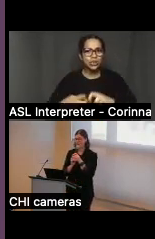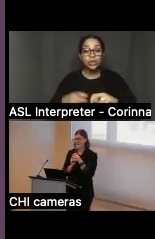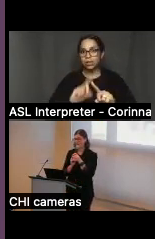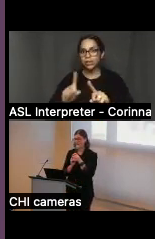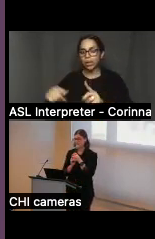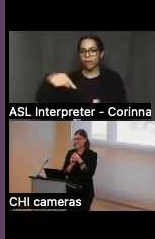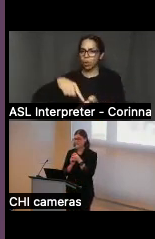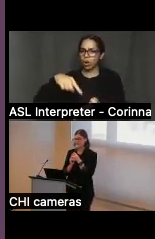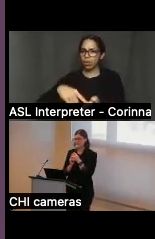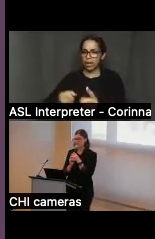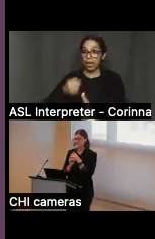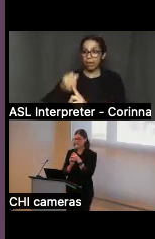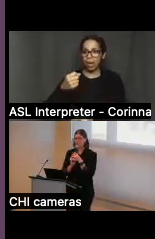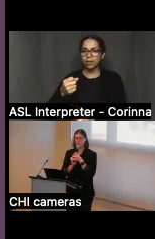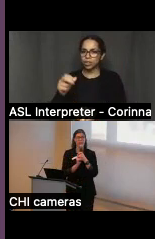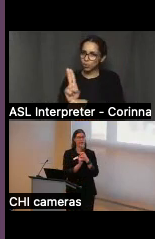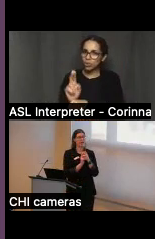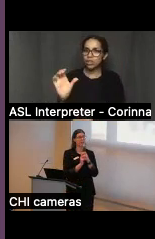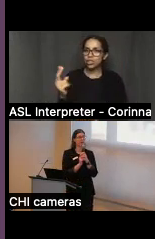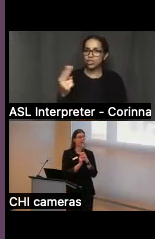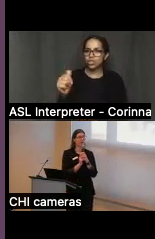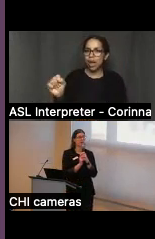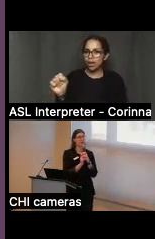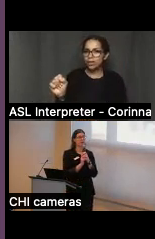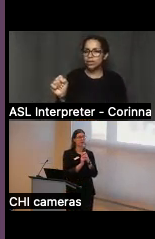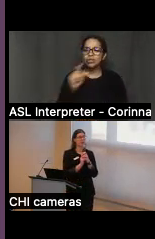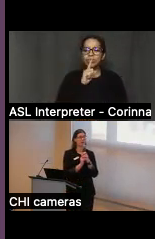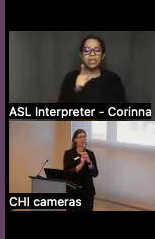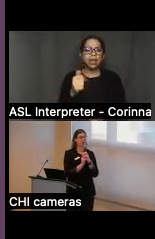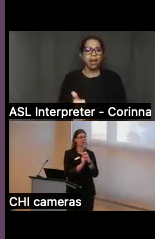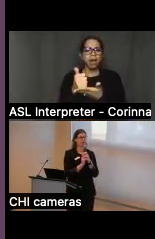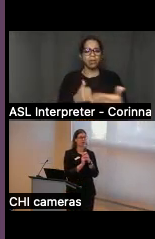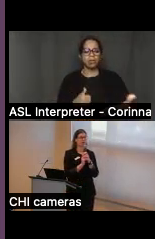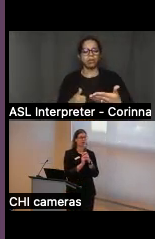on the CHAZ to really understand where Coloradans